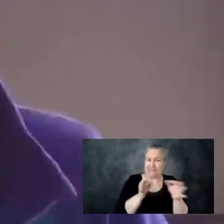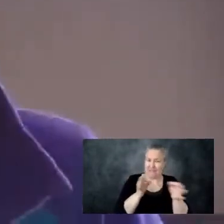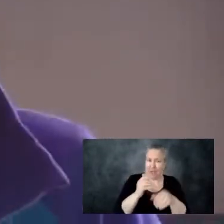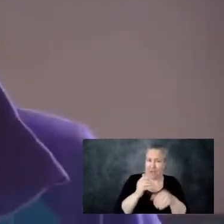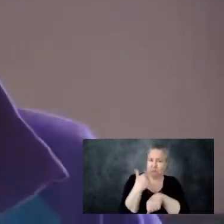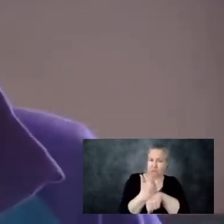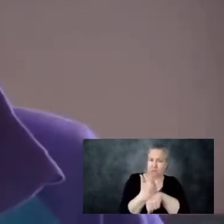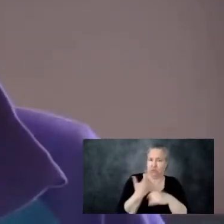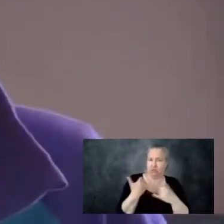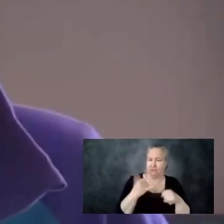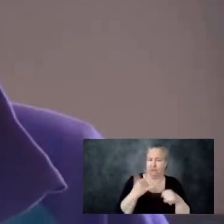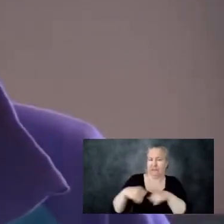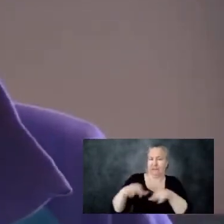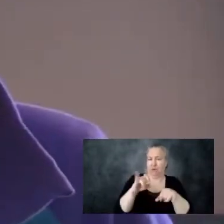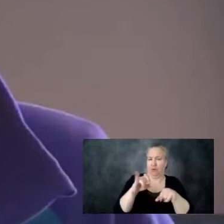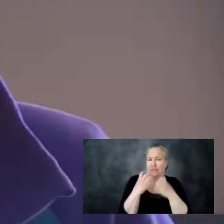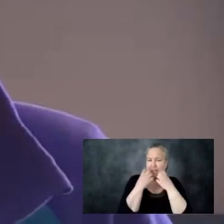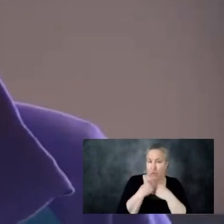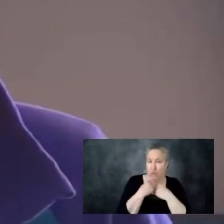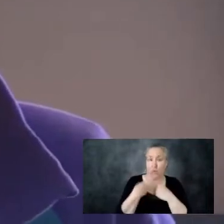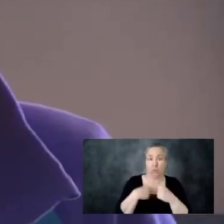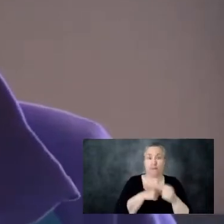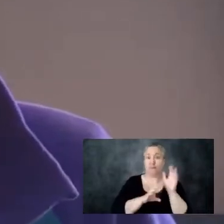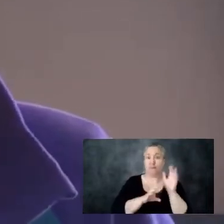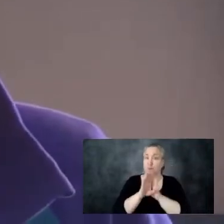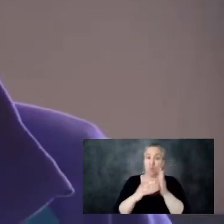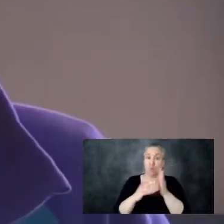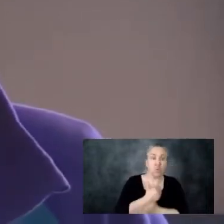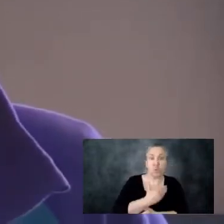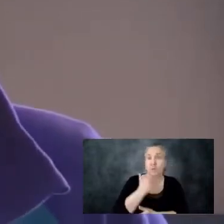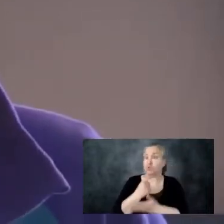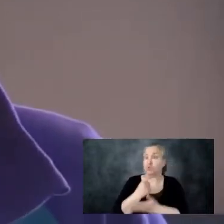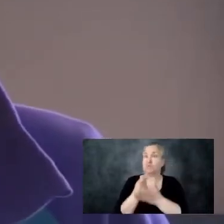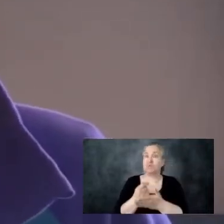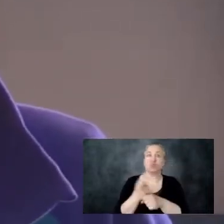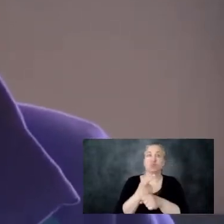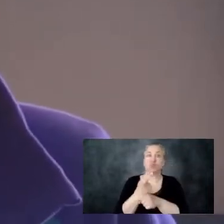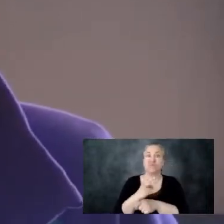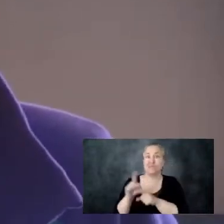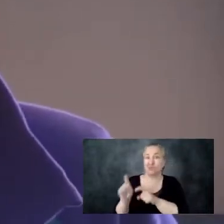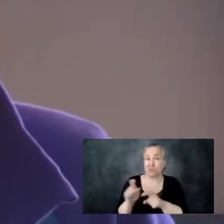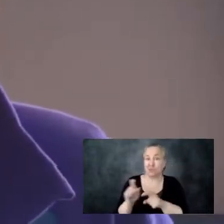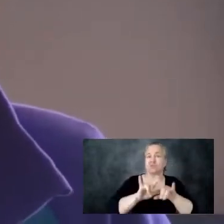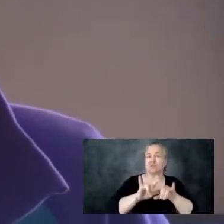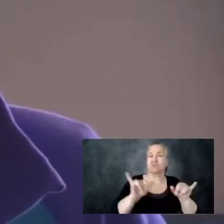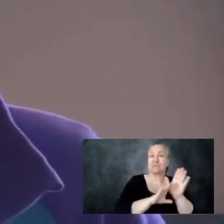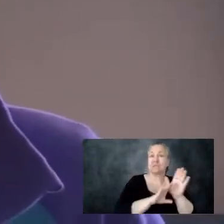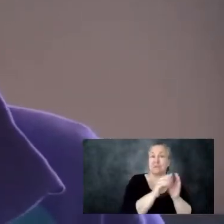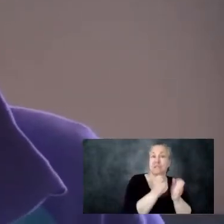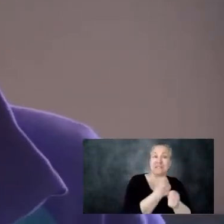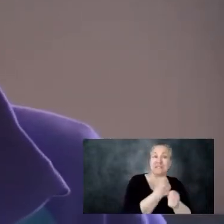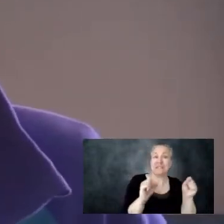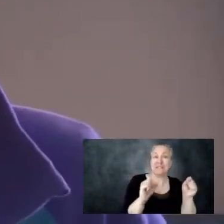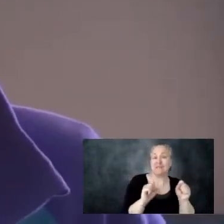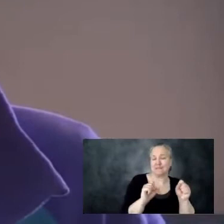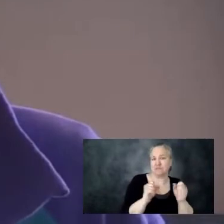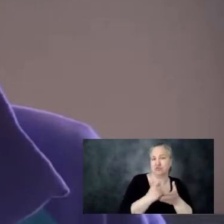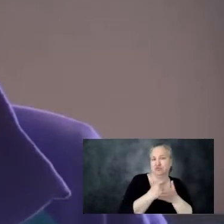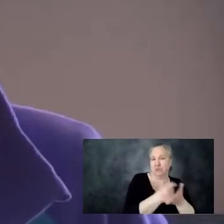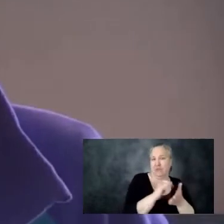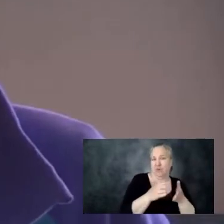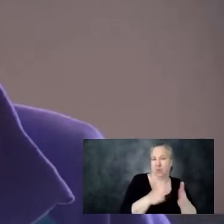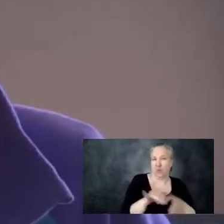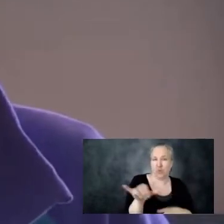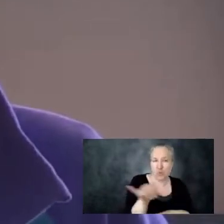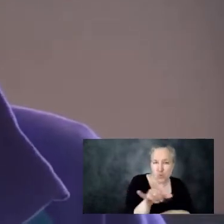be. We develop new and better treatments through clinical trials, but we also develop safe treatments through clinical trials. We